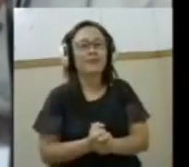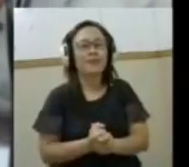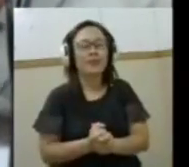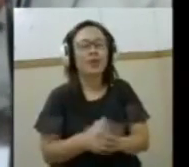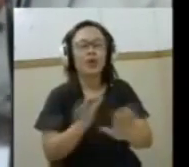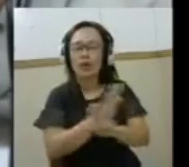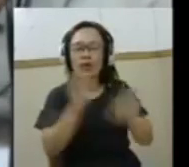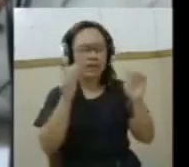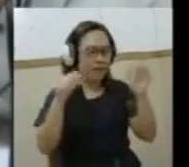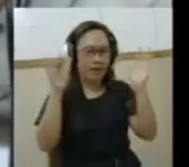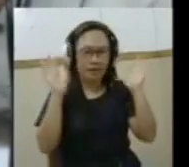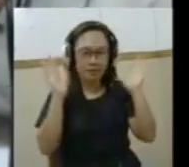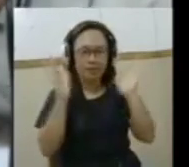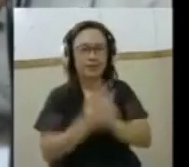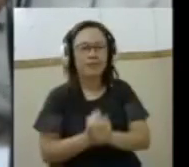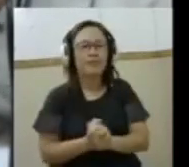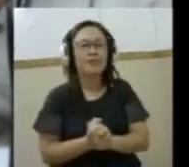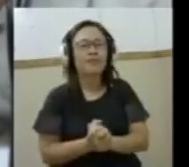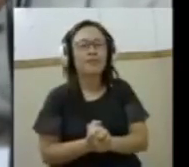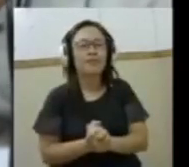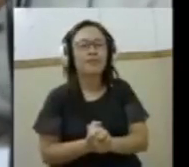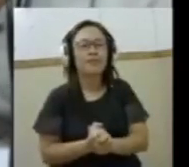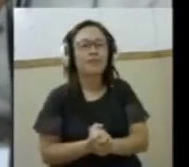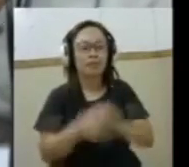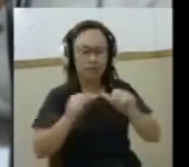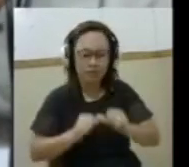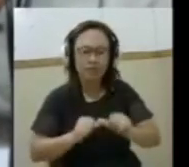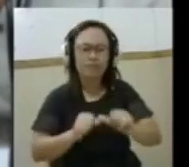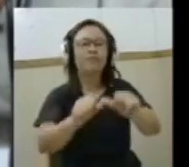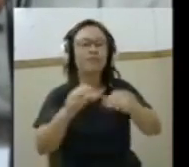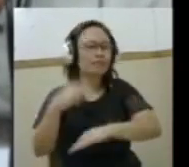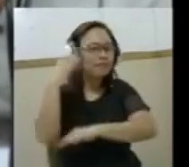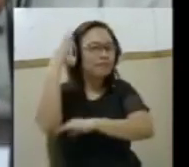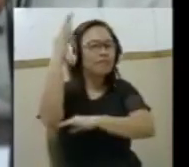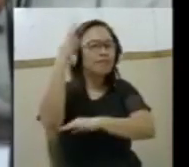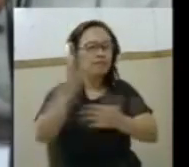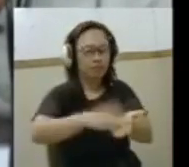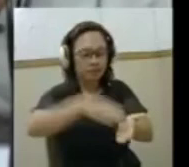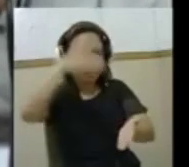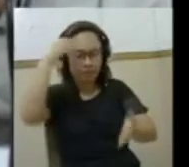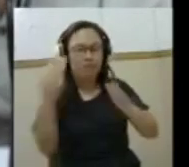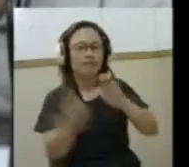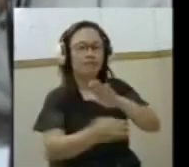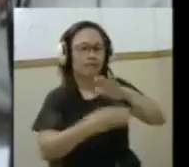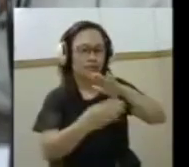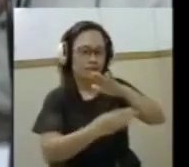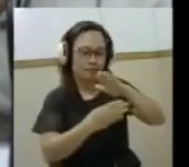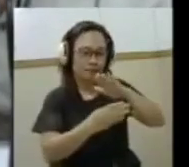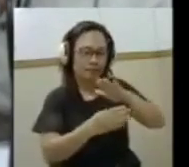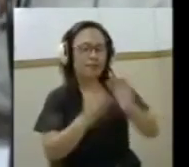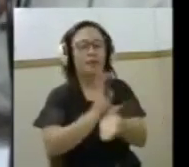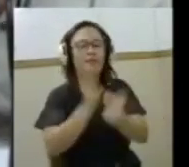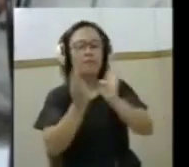don't give up. Right? Just Just- go forward. yes, try to learn the basics, and Yes. then eventually it will